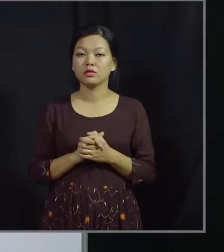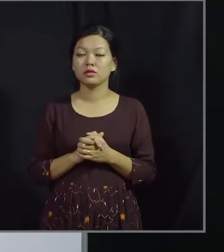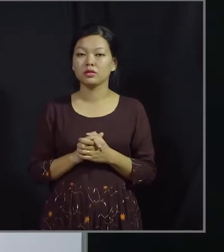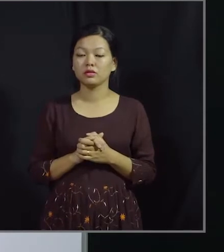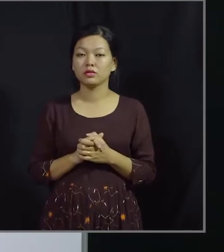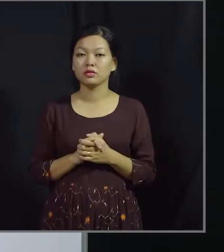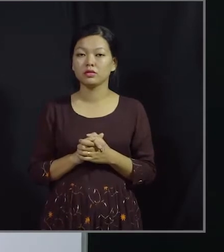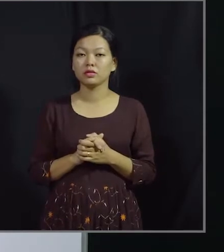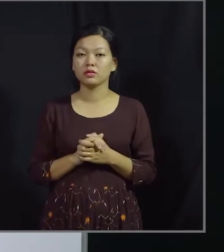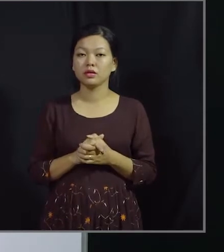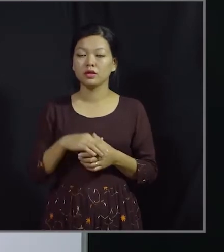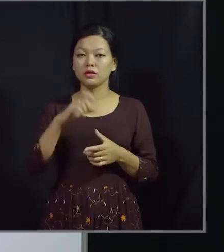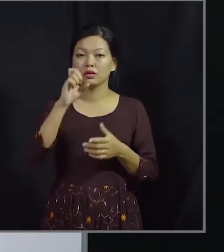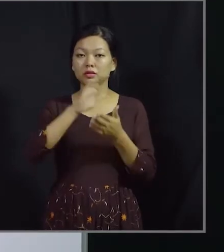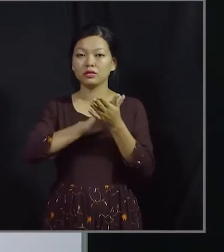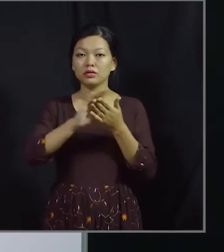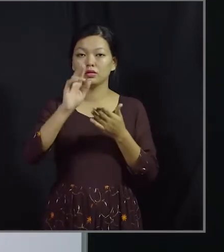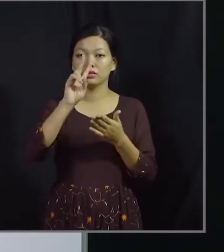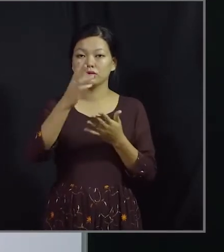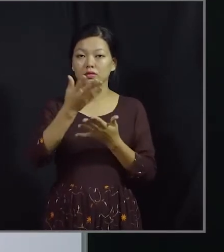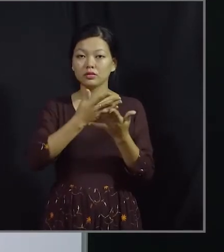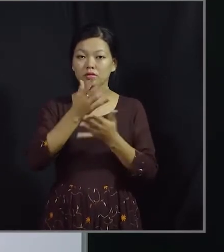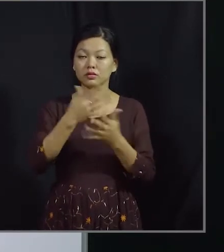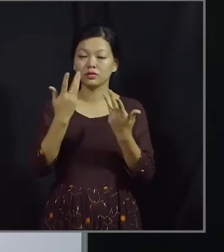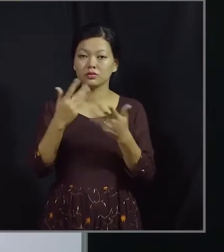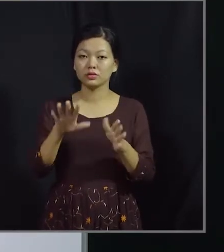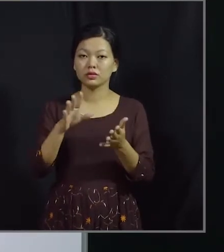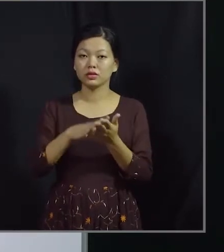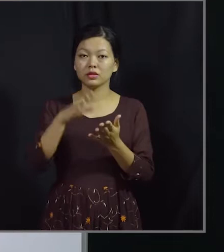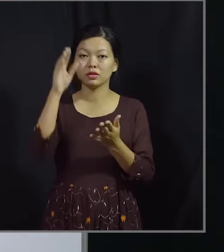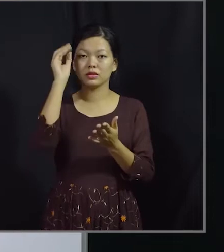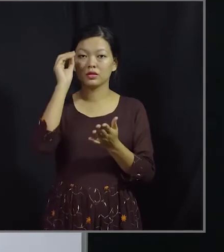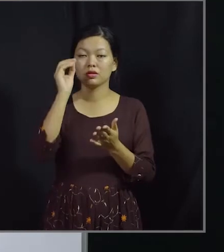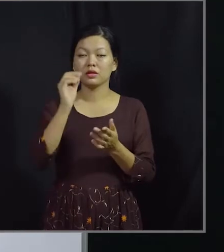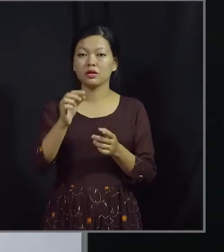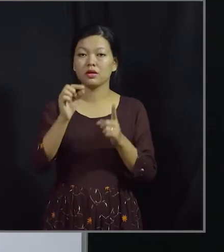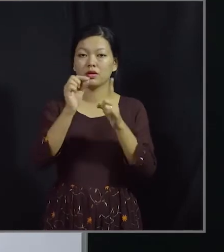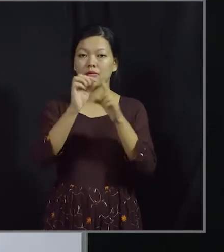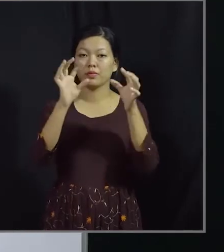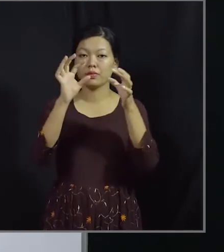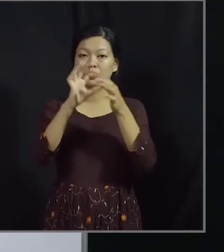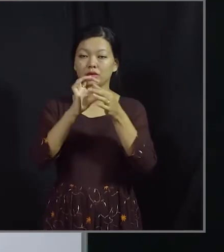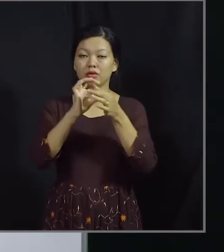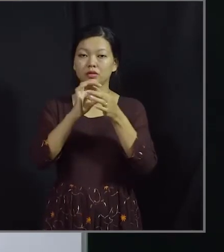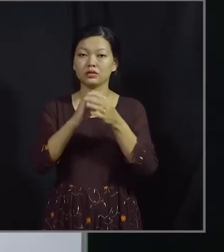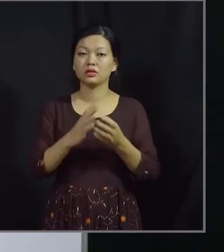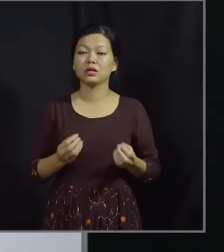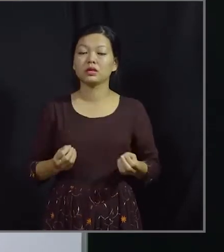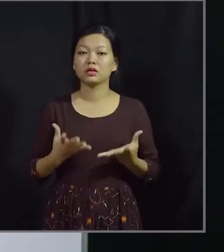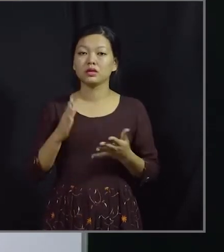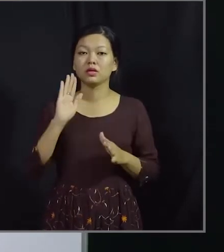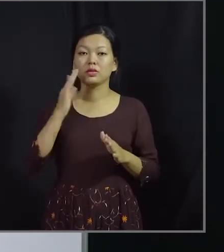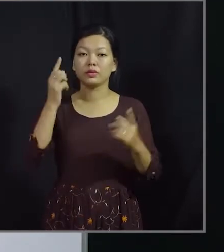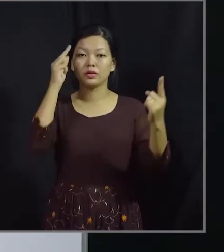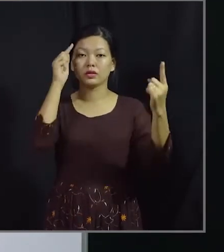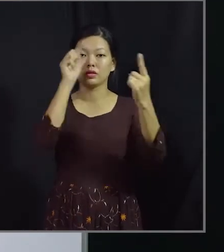as we have discussed in chapter 2, we have learned already that partnership comes into existence with the agreement of